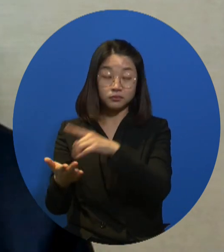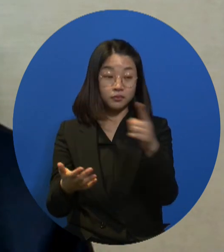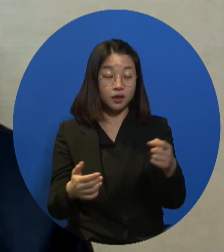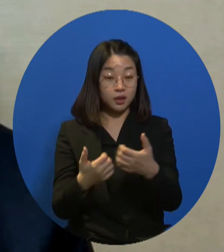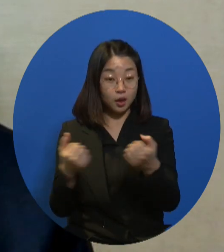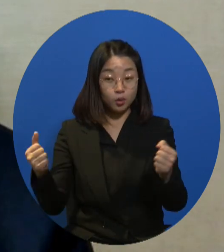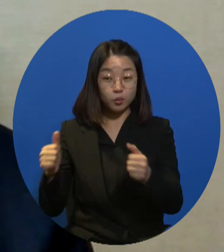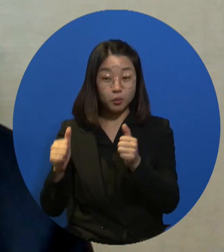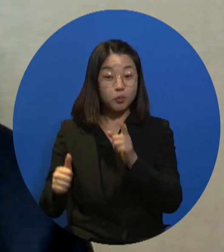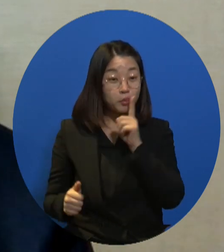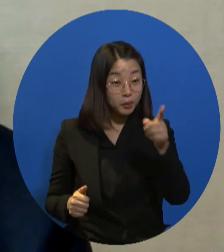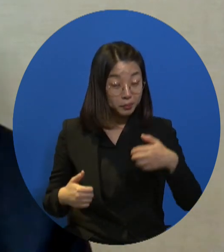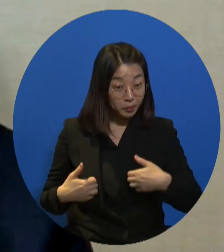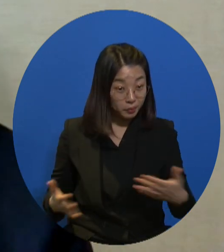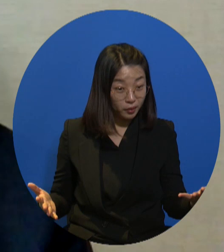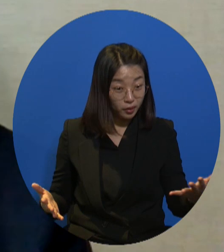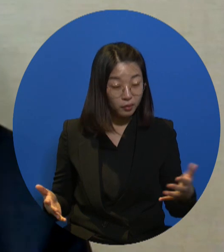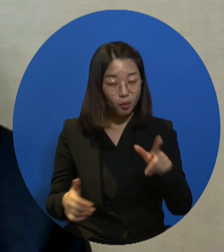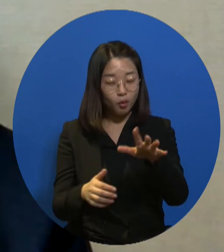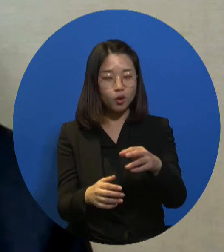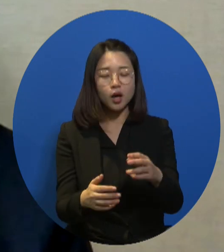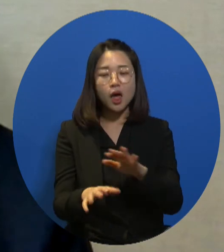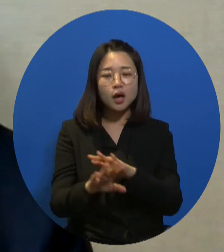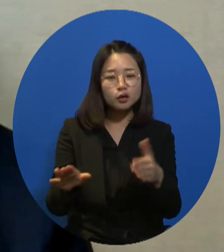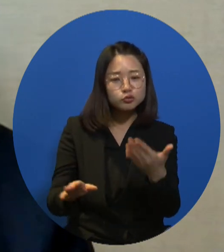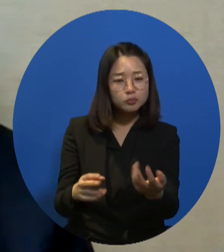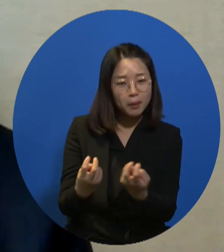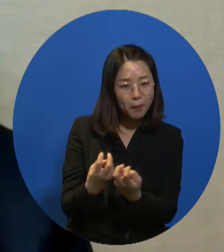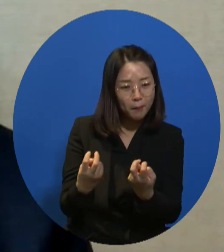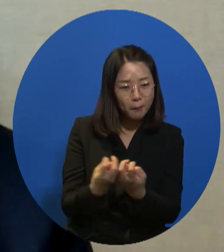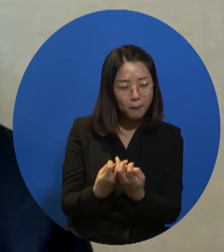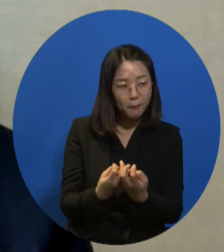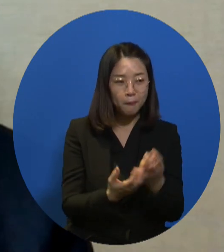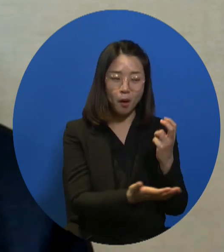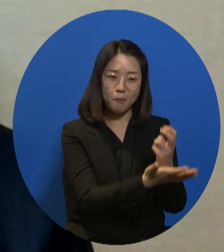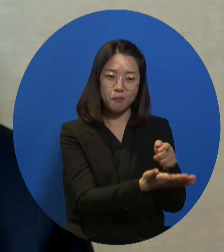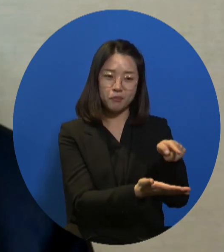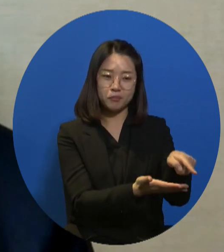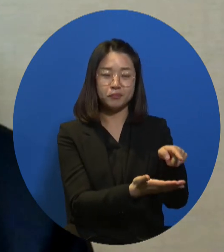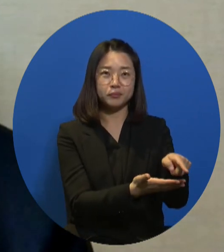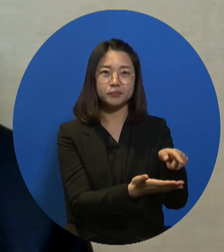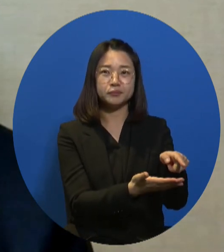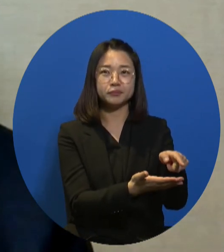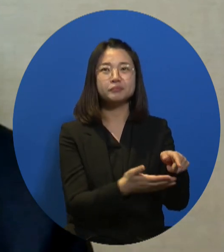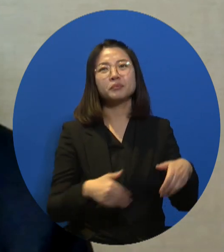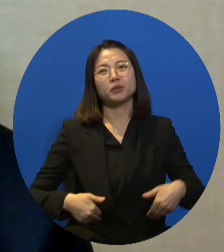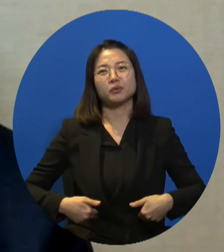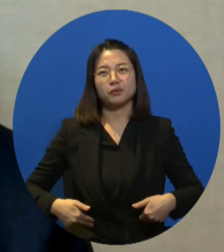be directly translated into the domestic implementation and